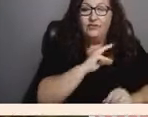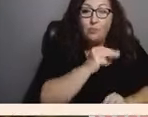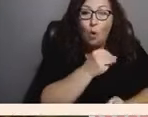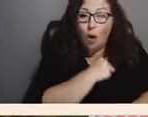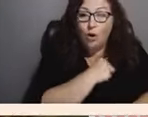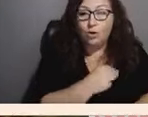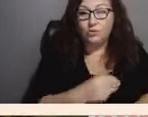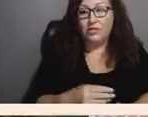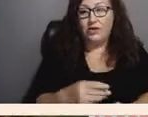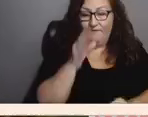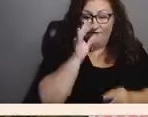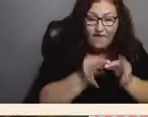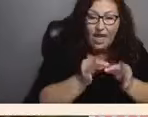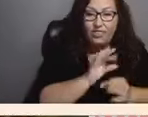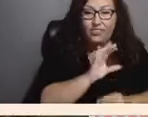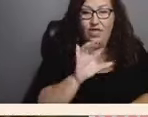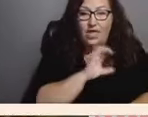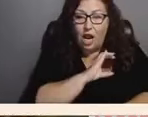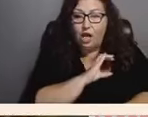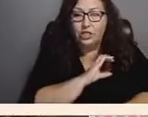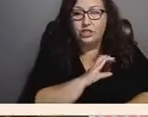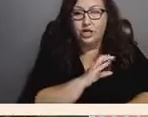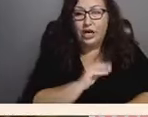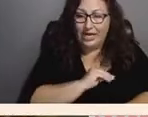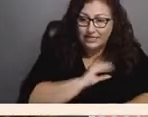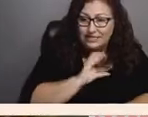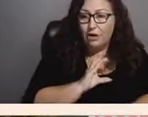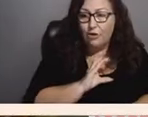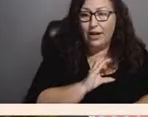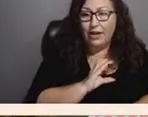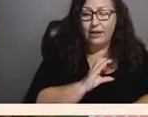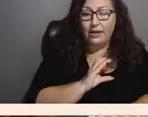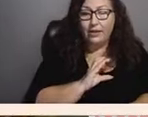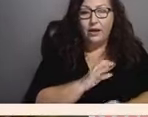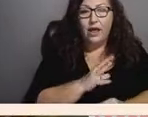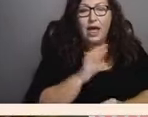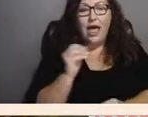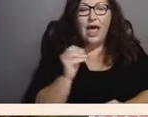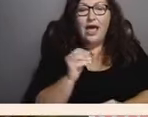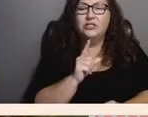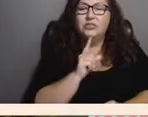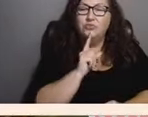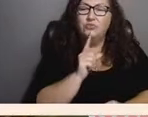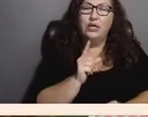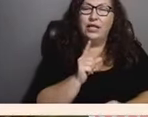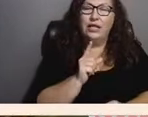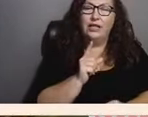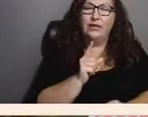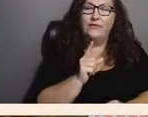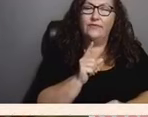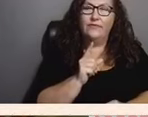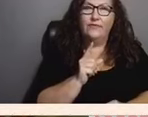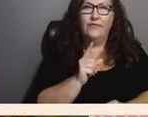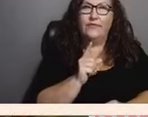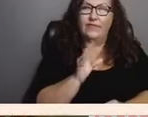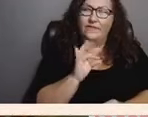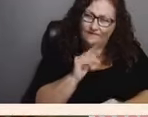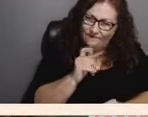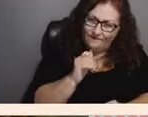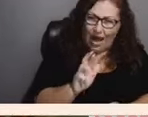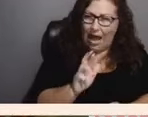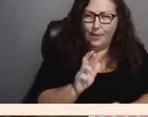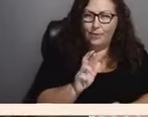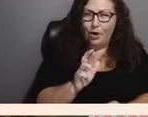character, integrity. And it's the very fiber and this very delicate